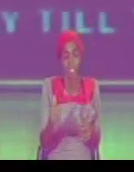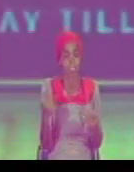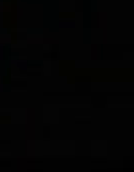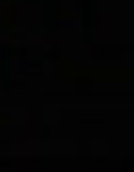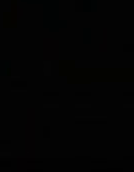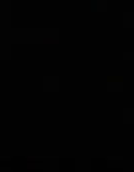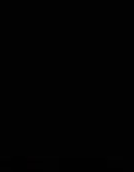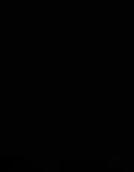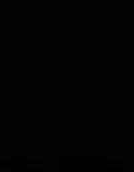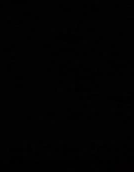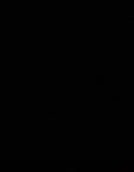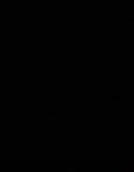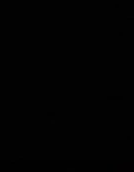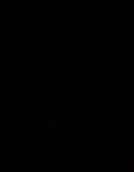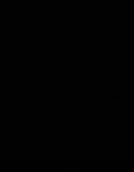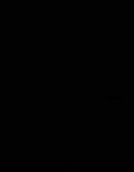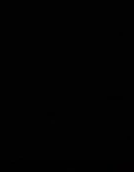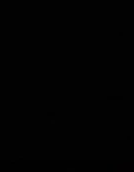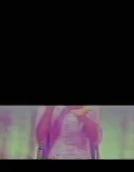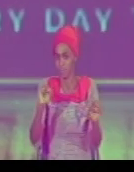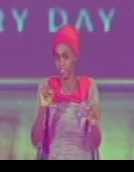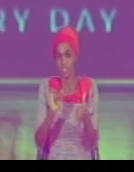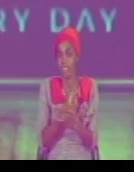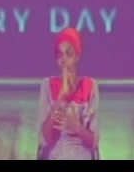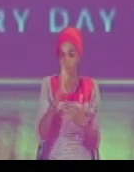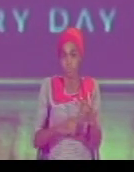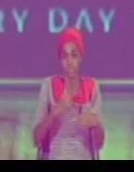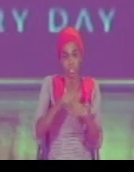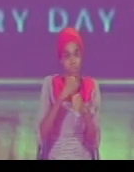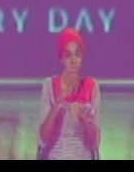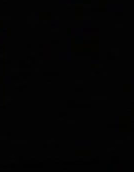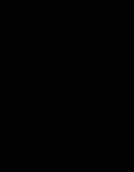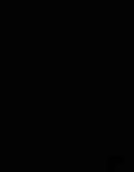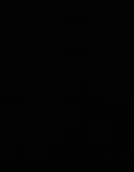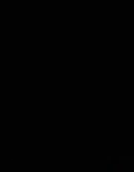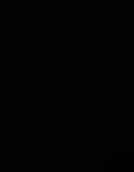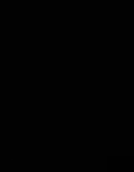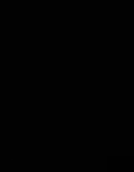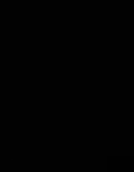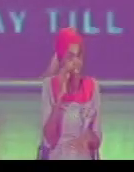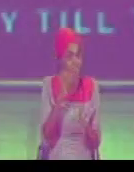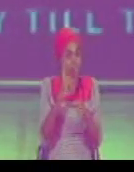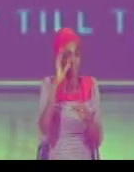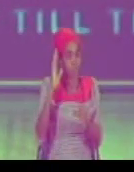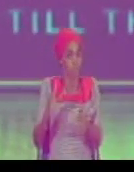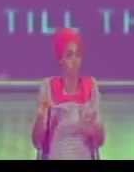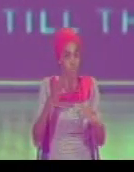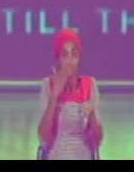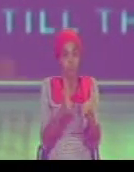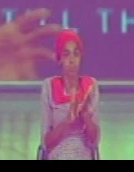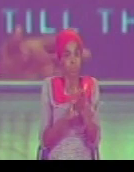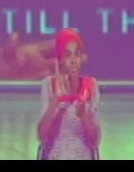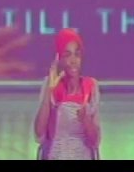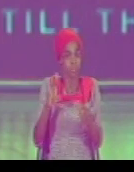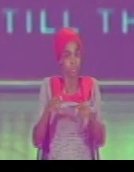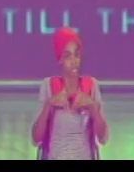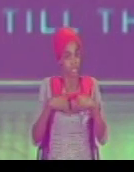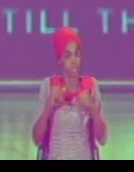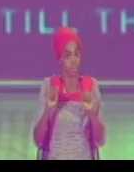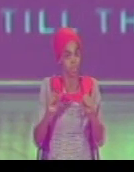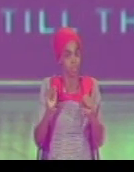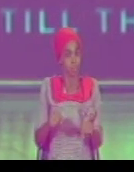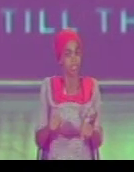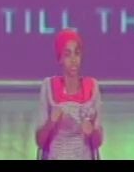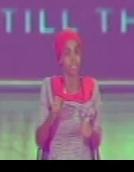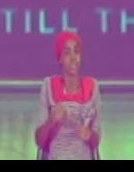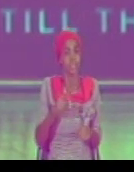That's what makes them peculiar. Praise God acceptably. That peculiarity of the people of